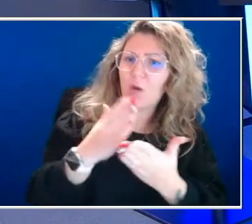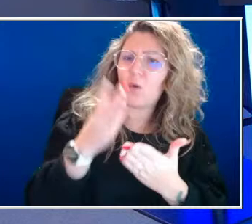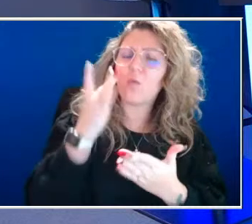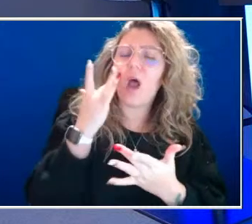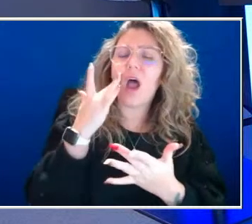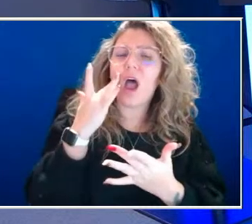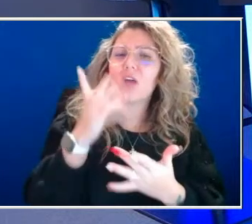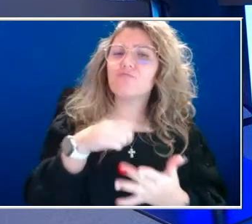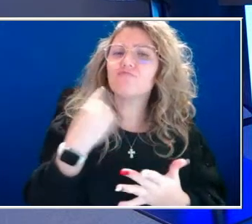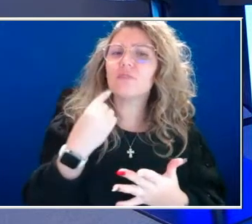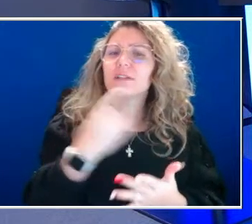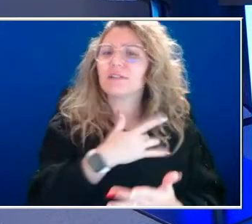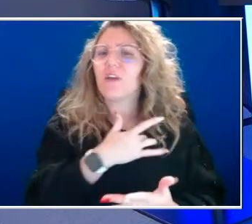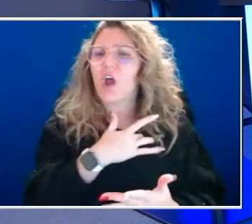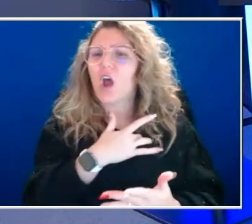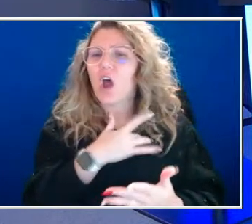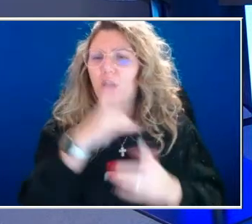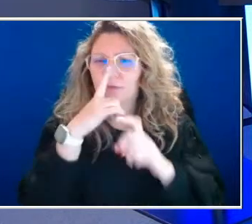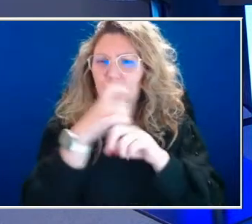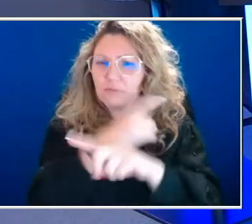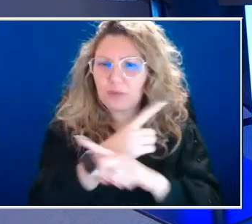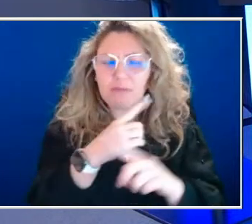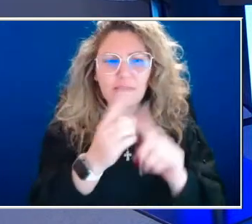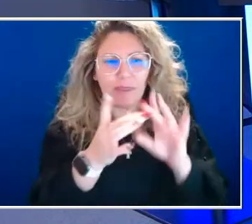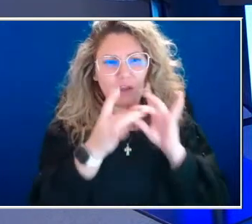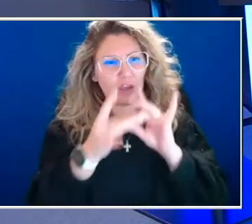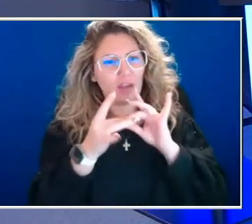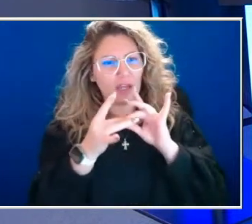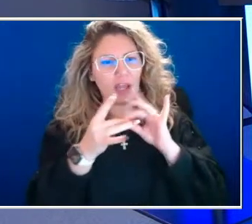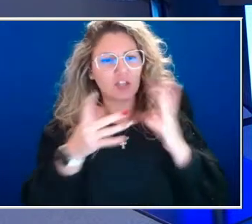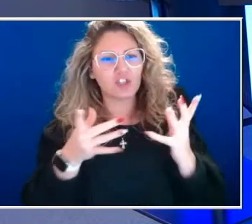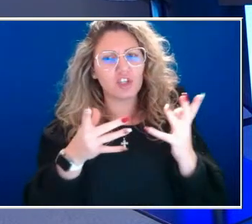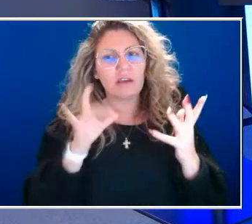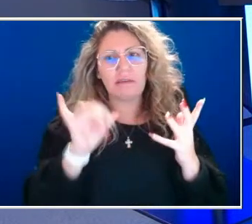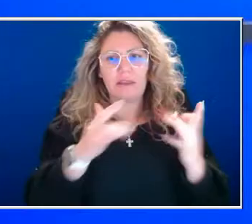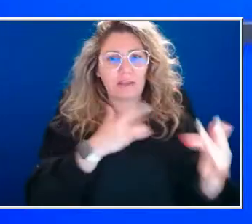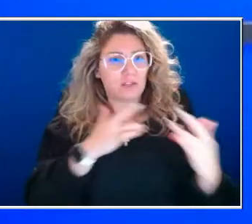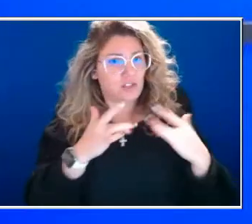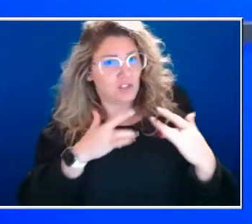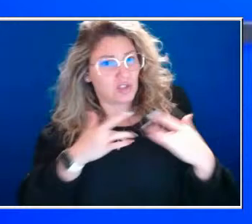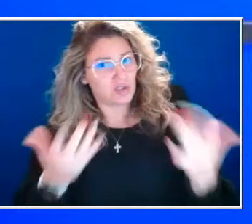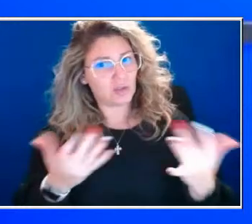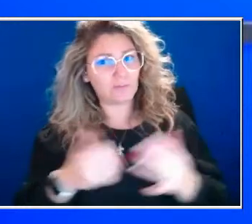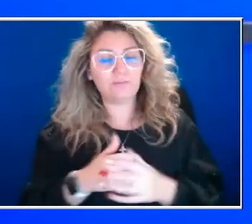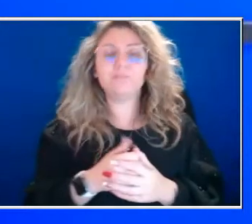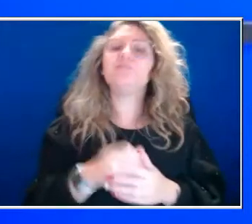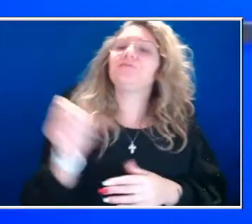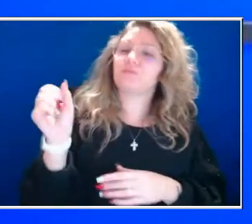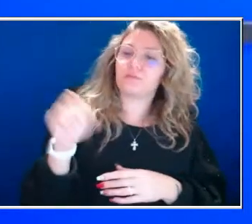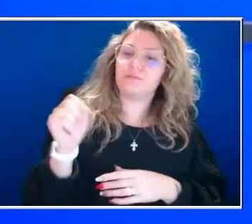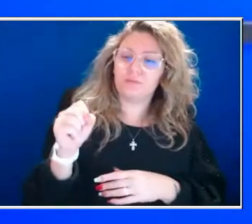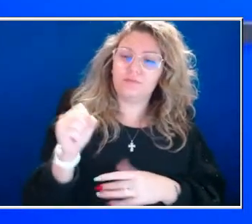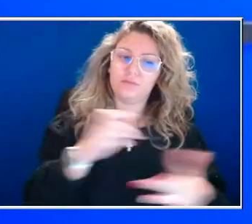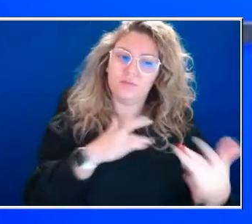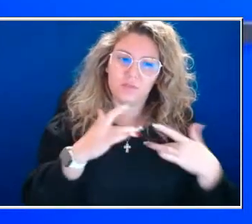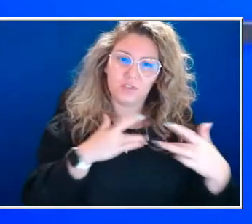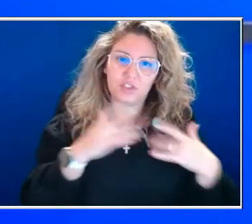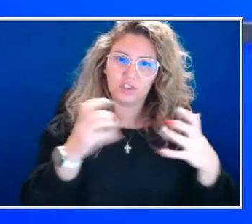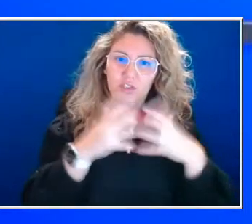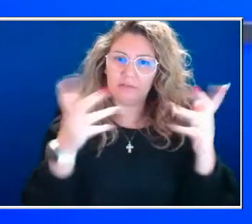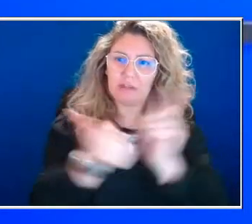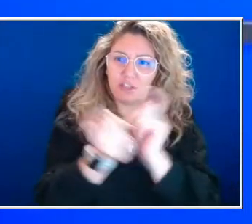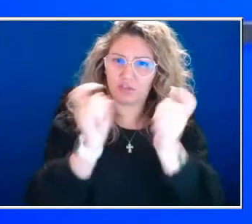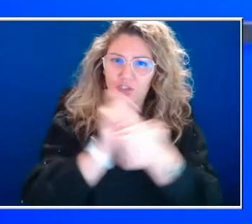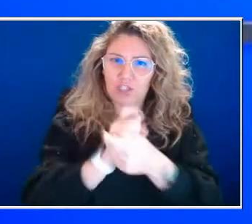that. Let's make that heart connection, because that is concerning. It is concerning, and you know, there are a lot of changes, physiologic changes